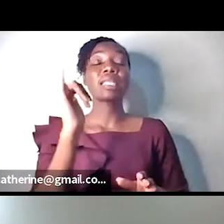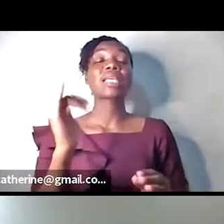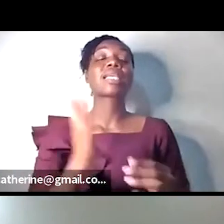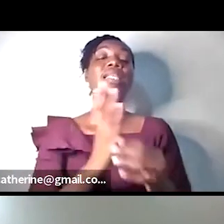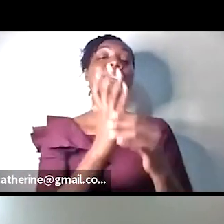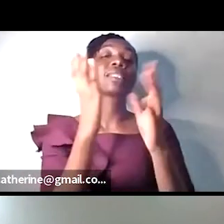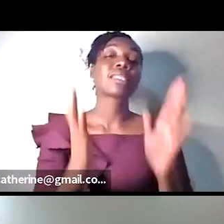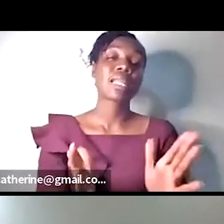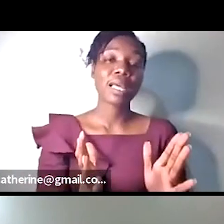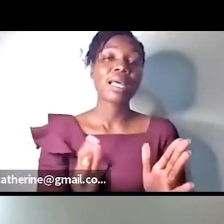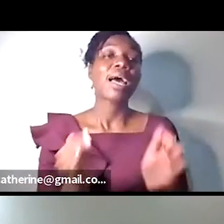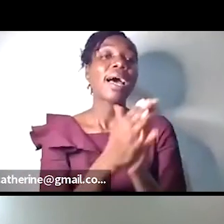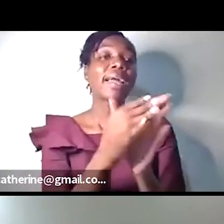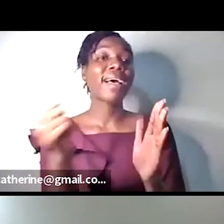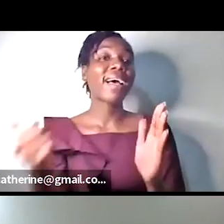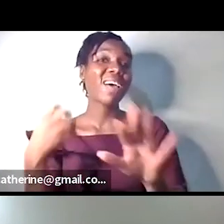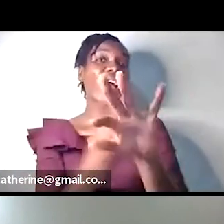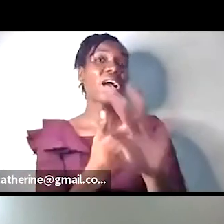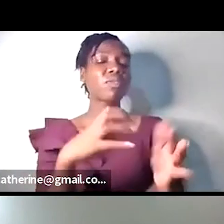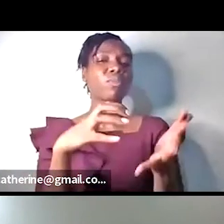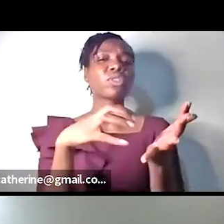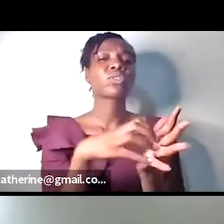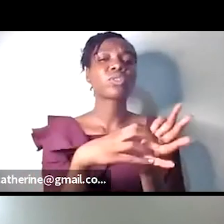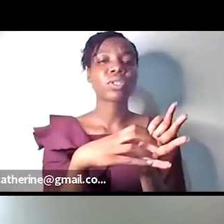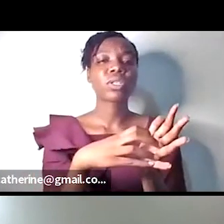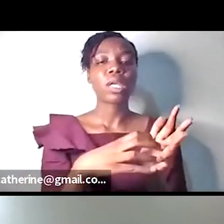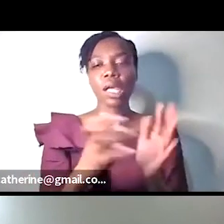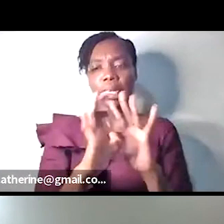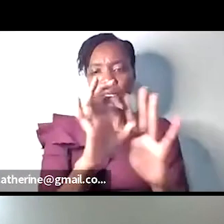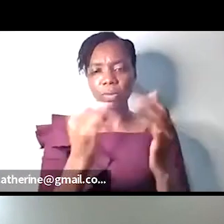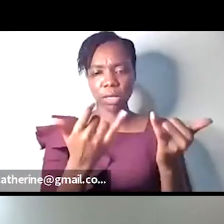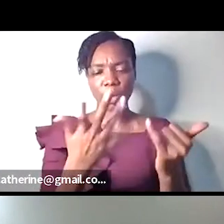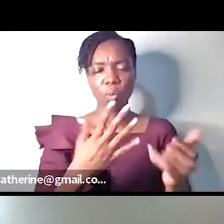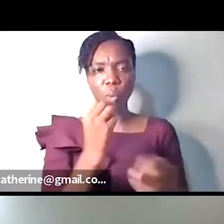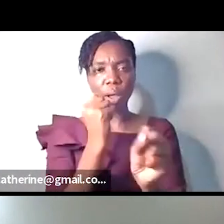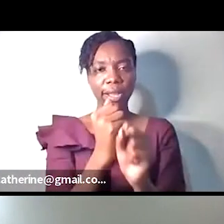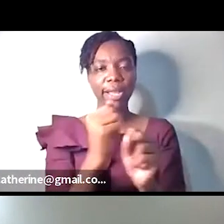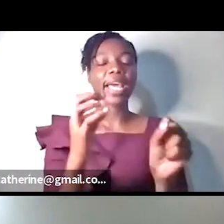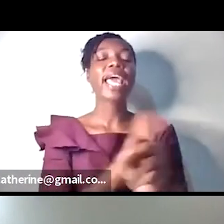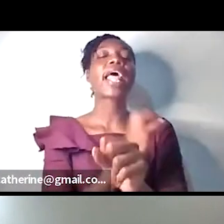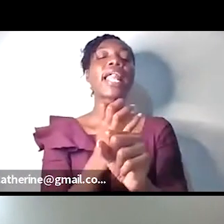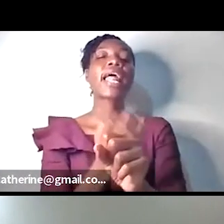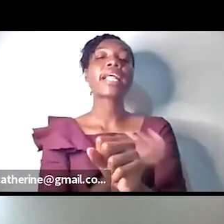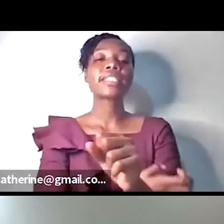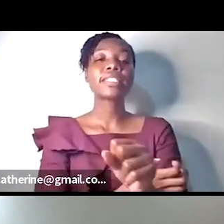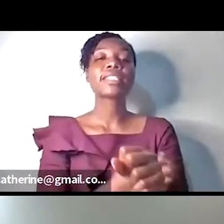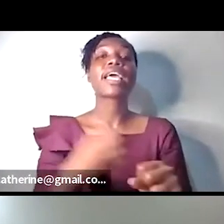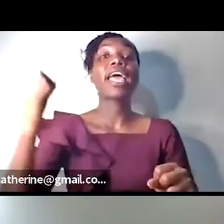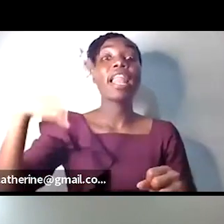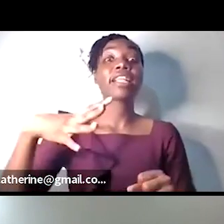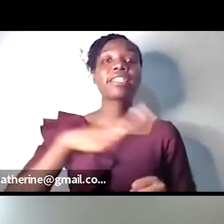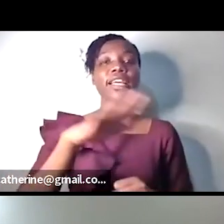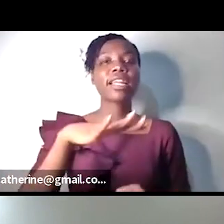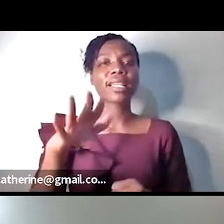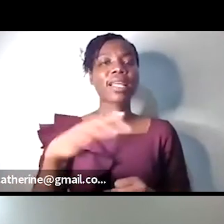technical positions. If now I'm working in the energy sector, you can understand engineers. When you hear engineers, you are